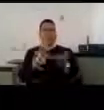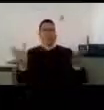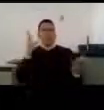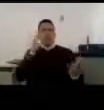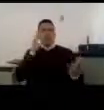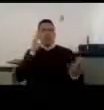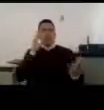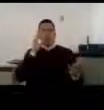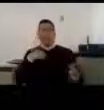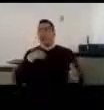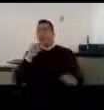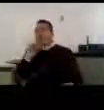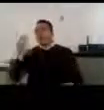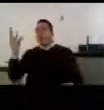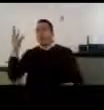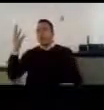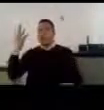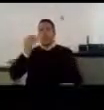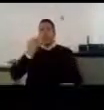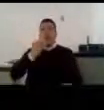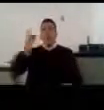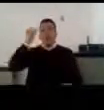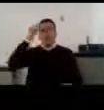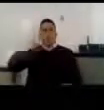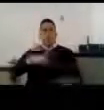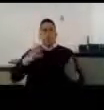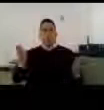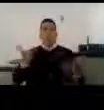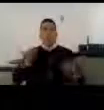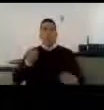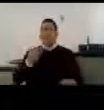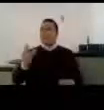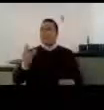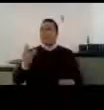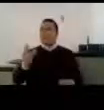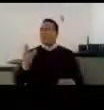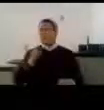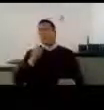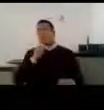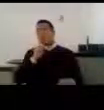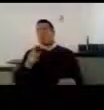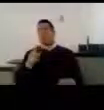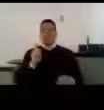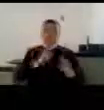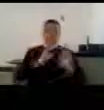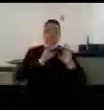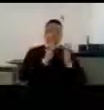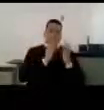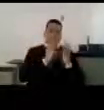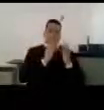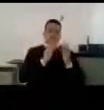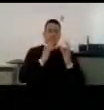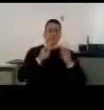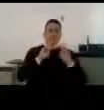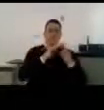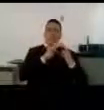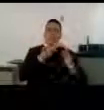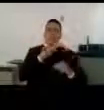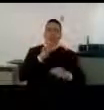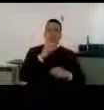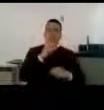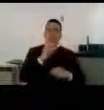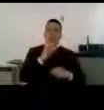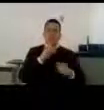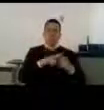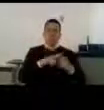moms and a few gentlemen joining us as well. I think that's really great because this, it does take a family. It takes a village to support